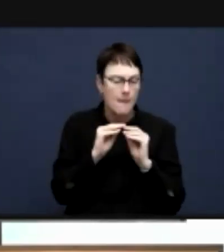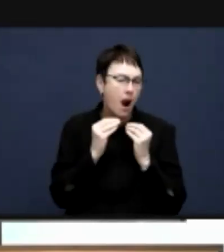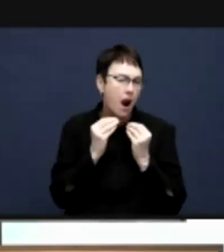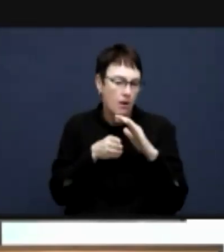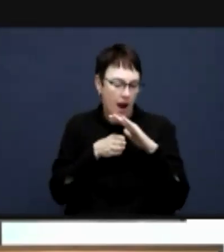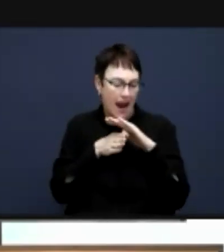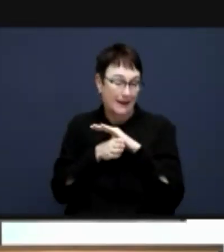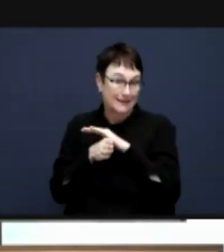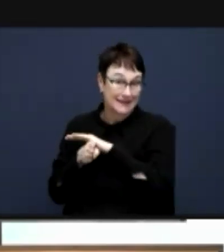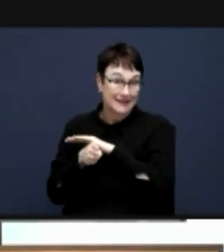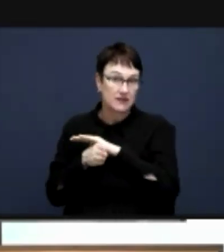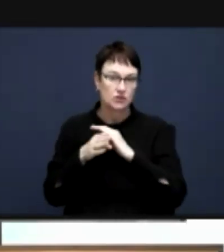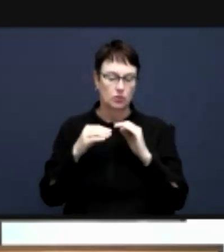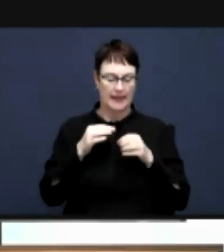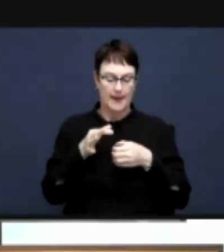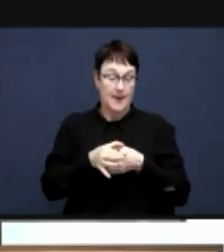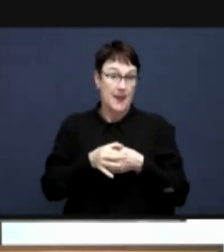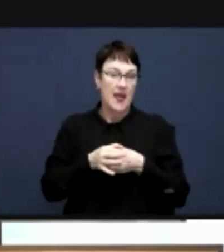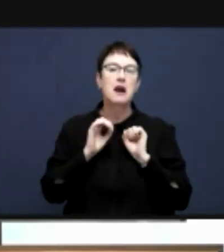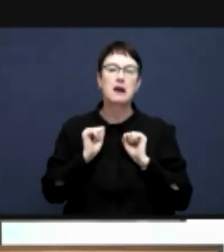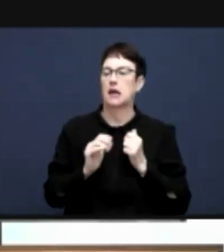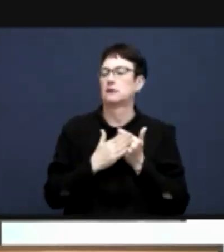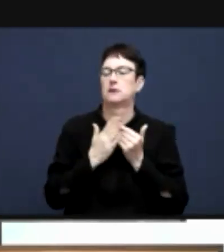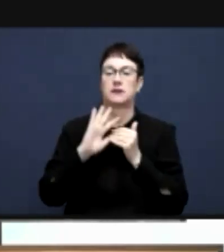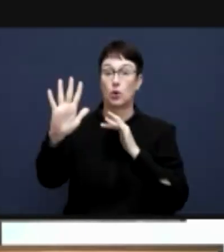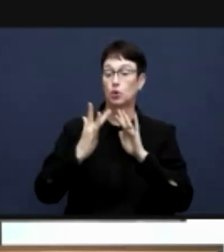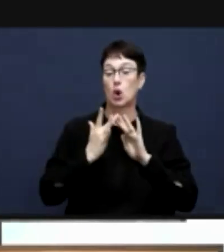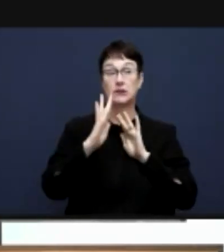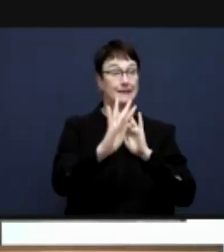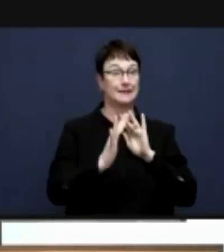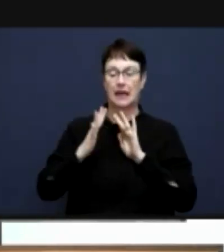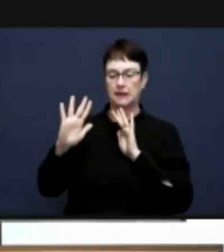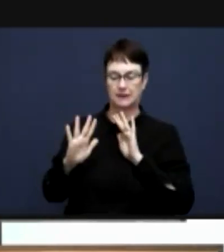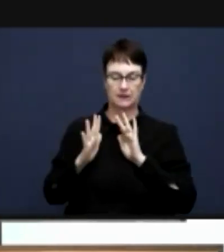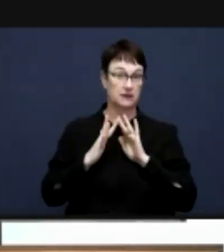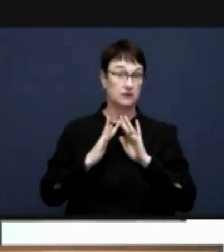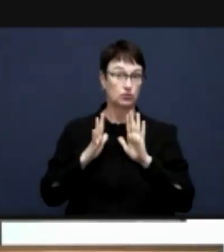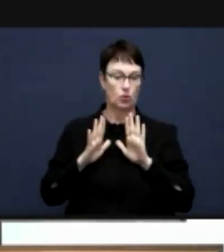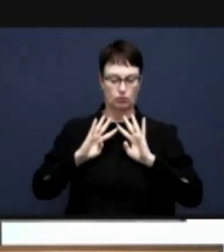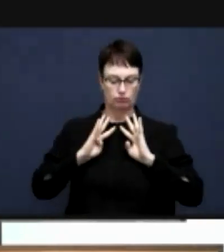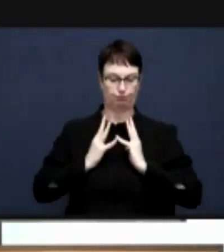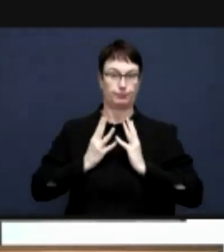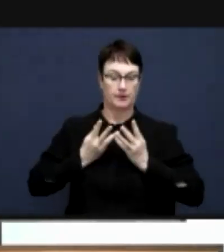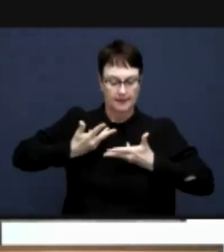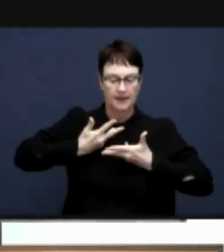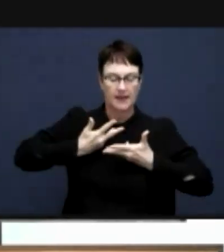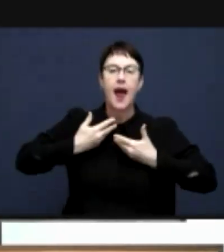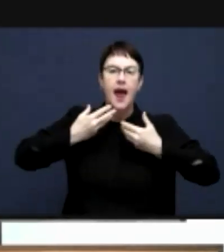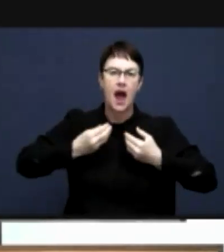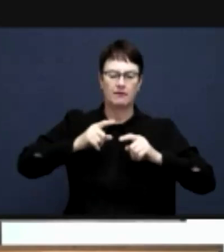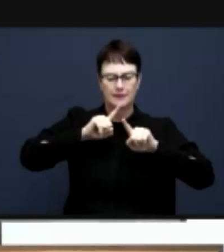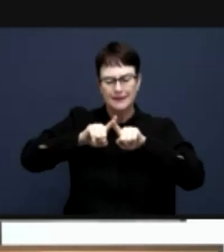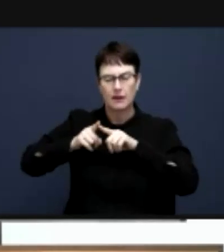It's easy to contact. We integrate the experts in the way of working of